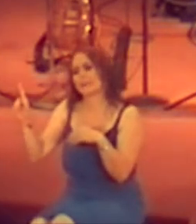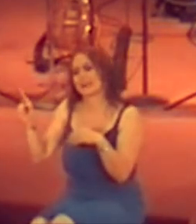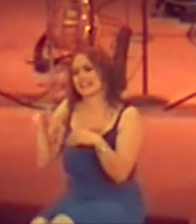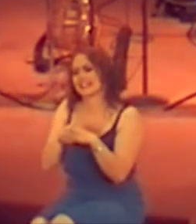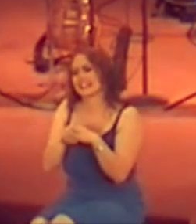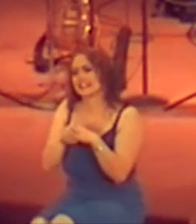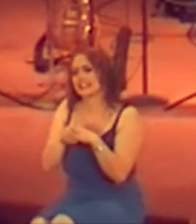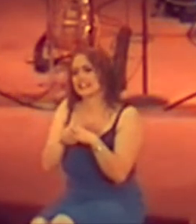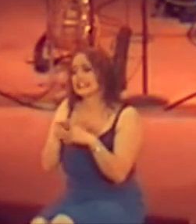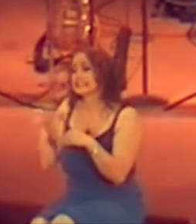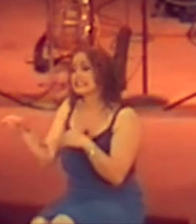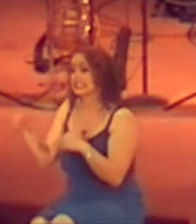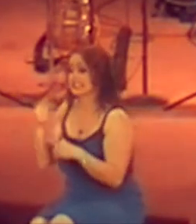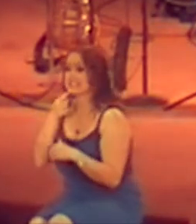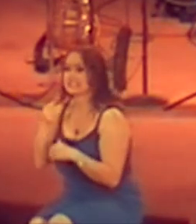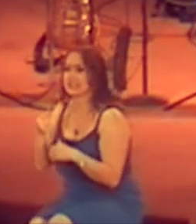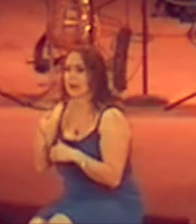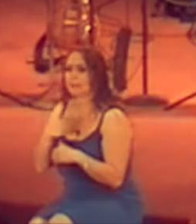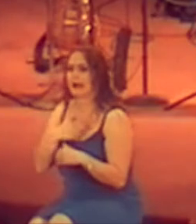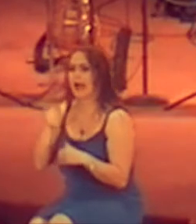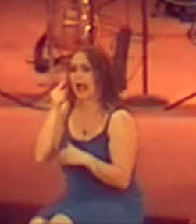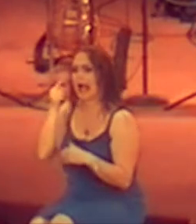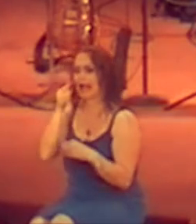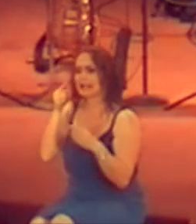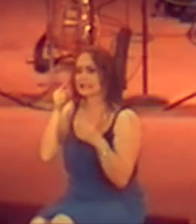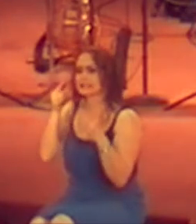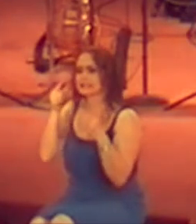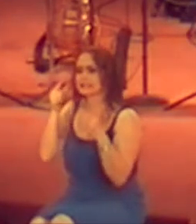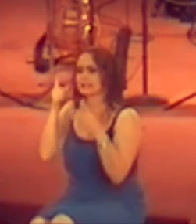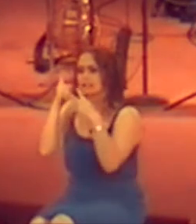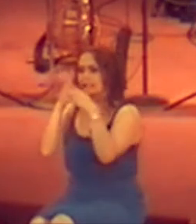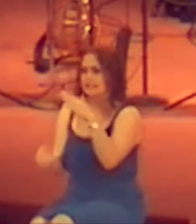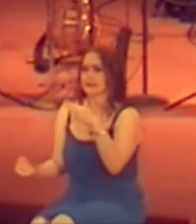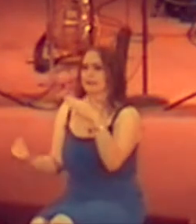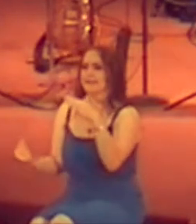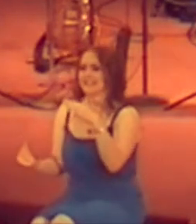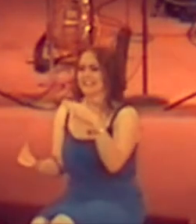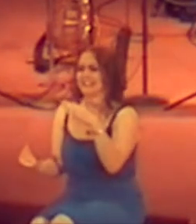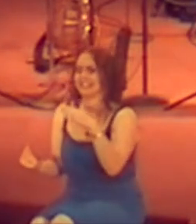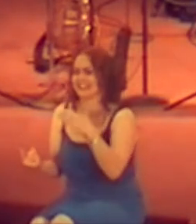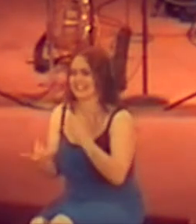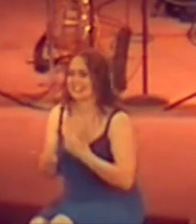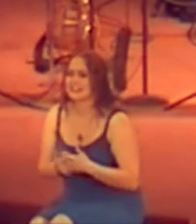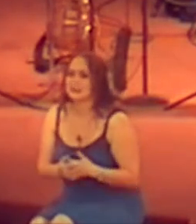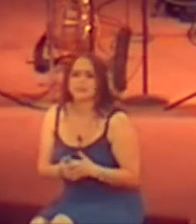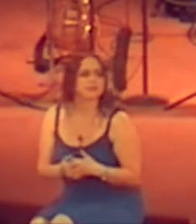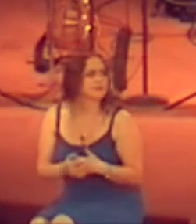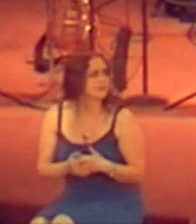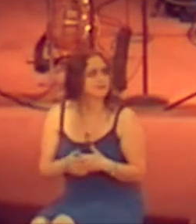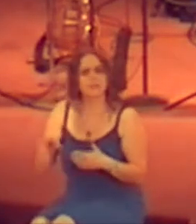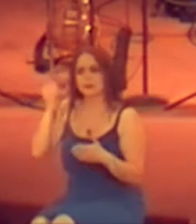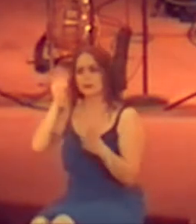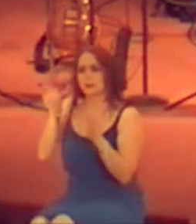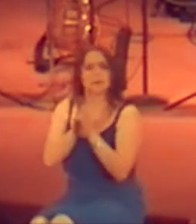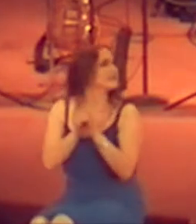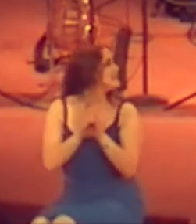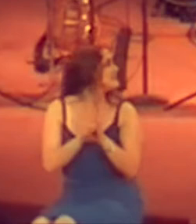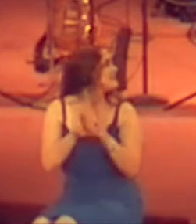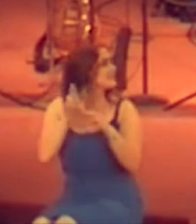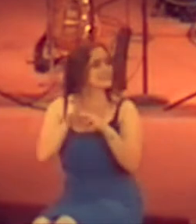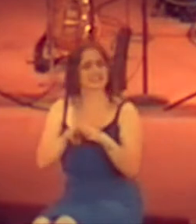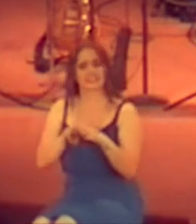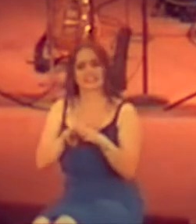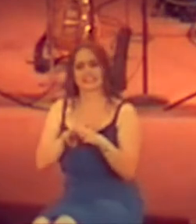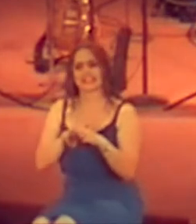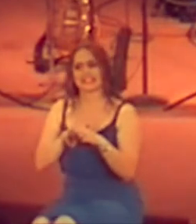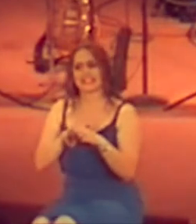words, my eyes tend to disappear. So I'm taking my picture, I'm on the stool, and she's like, turn your head.